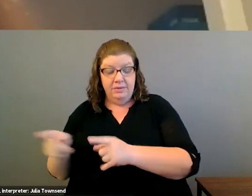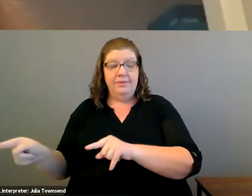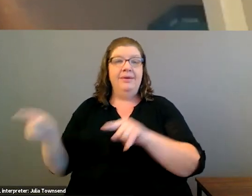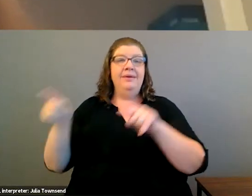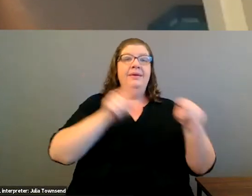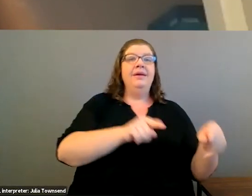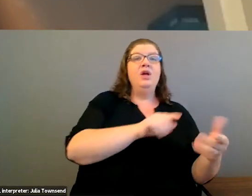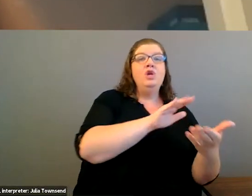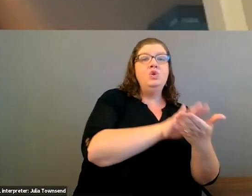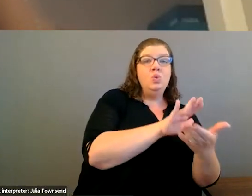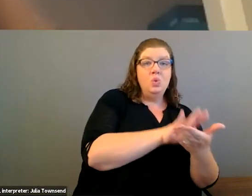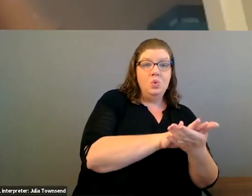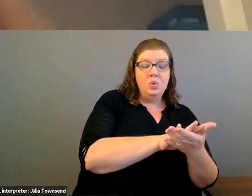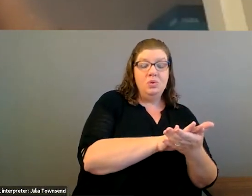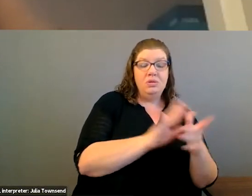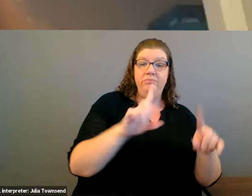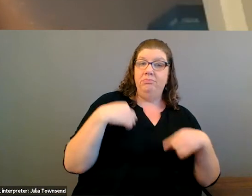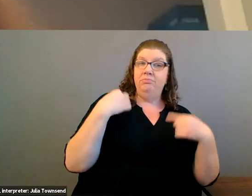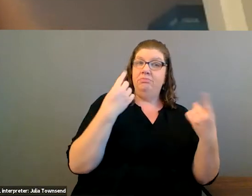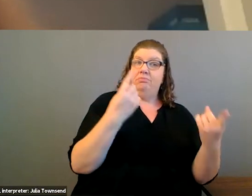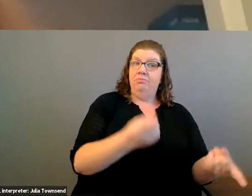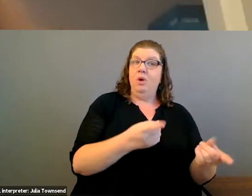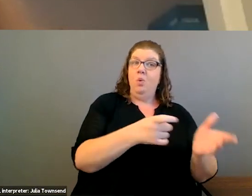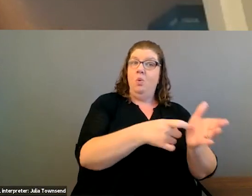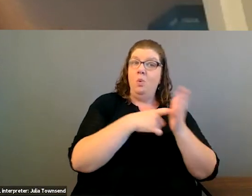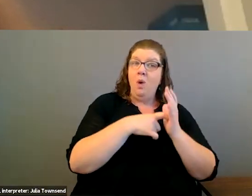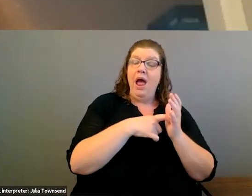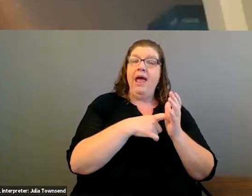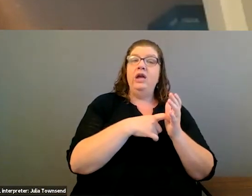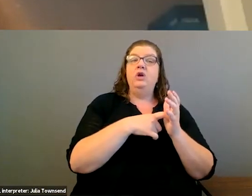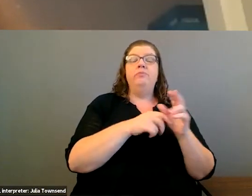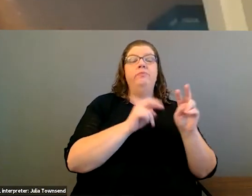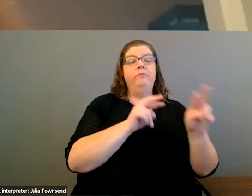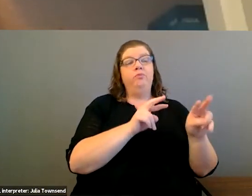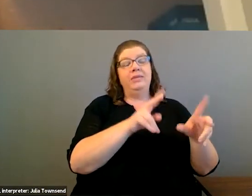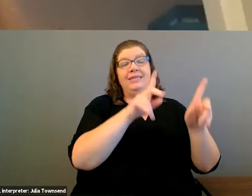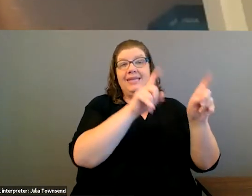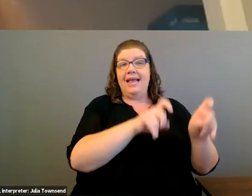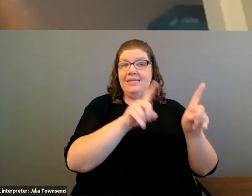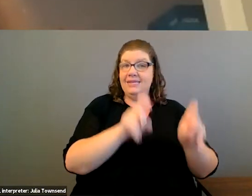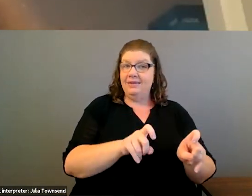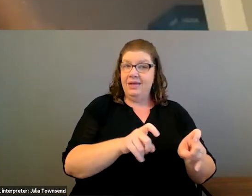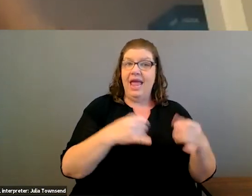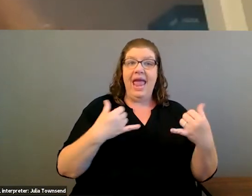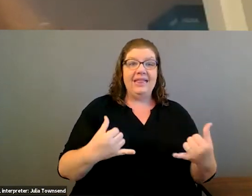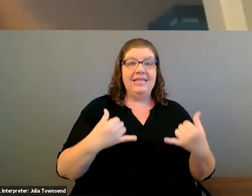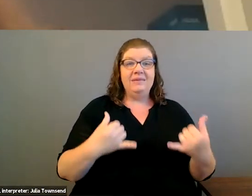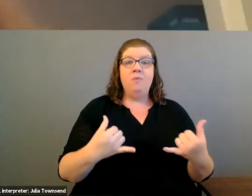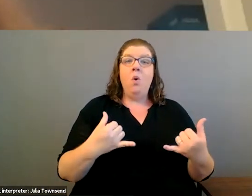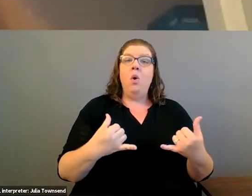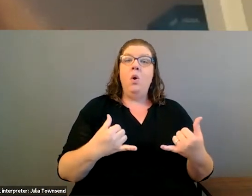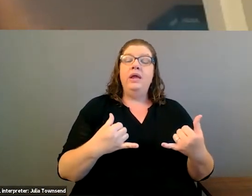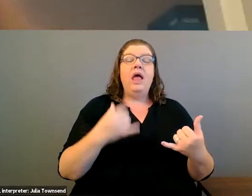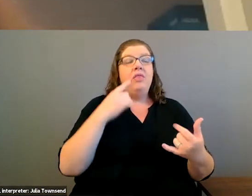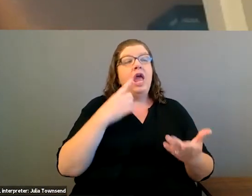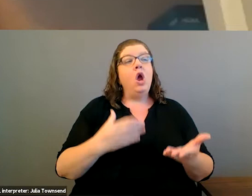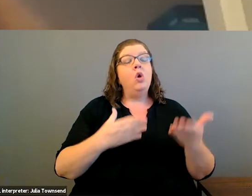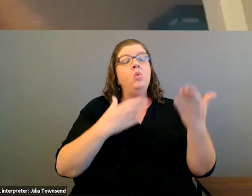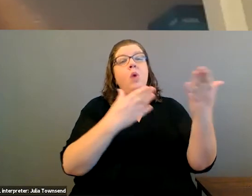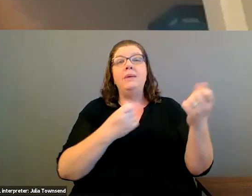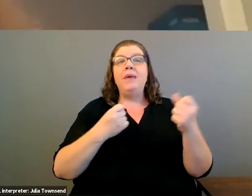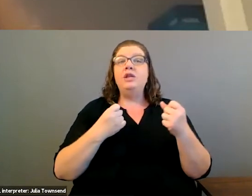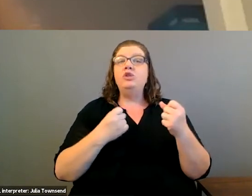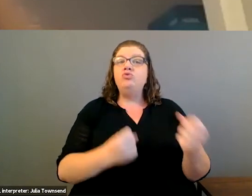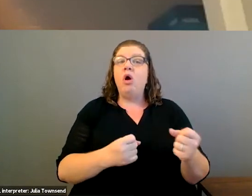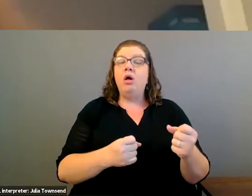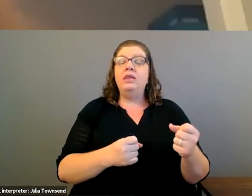schools, traditionally, we had required surveillance testing. At this point, they are recommending strongly that